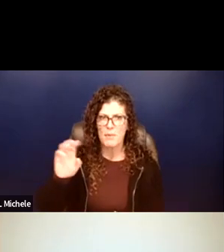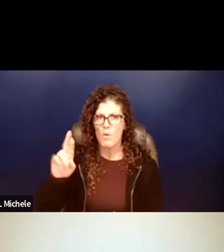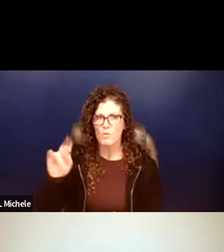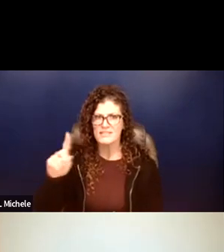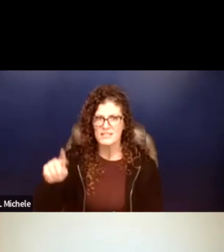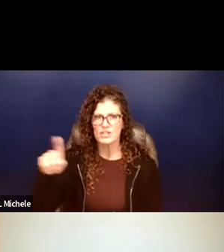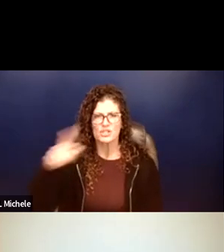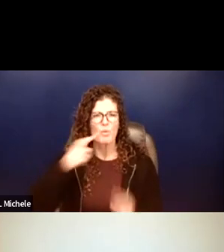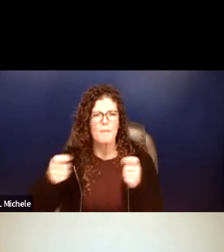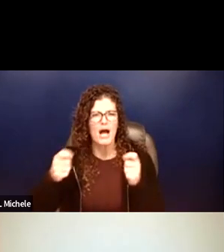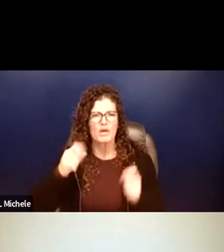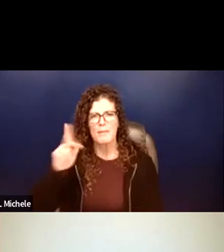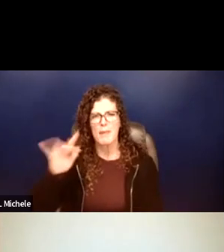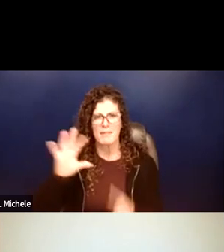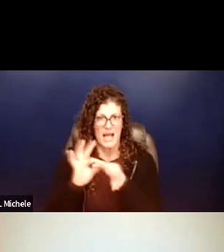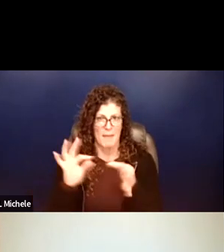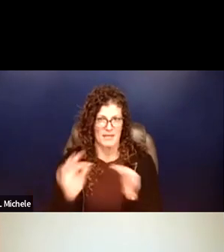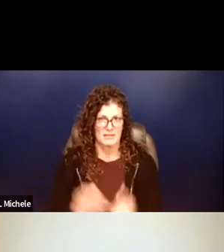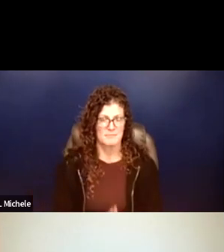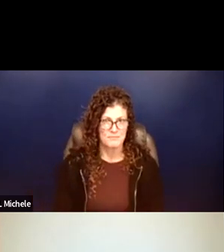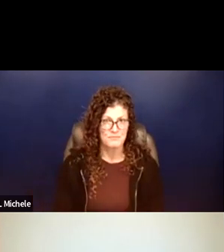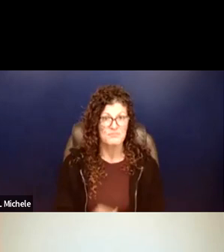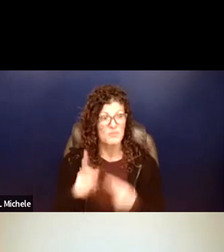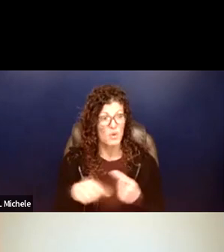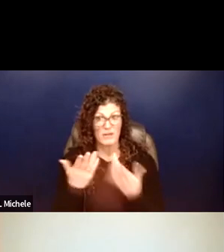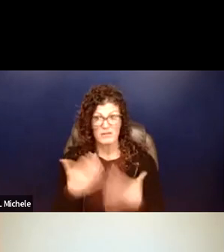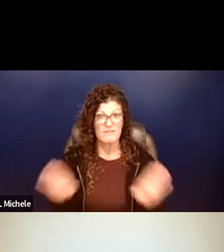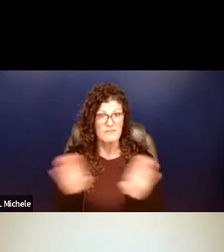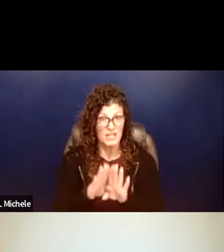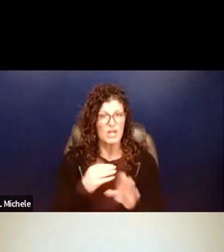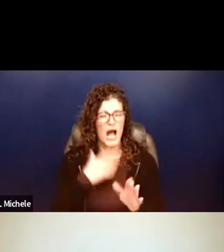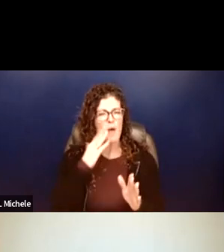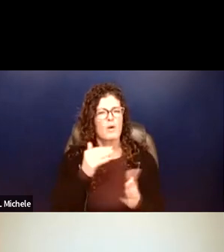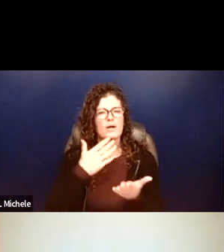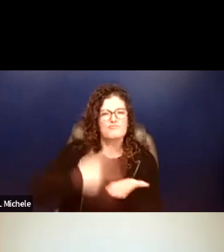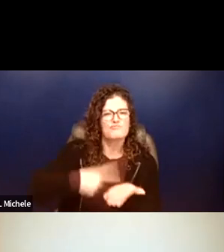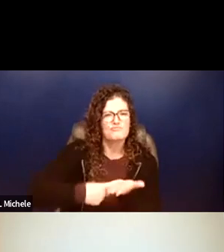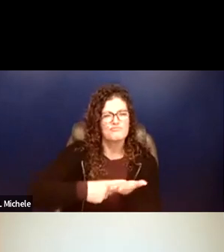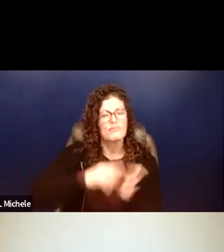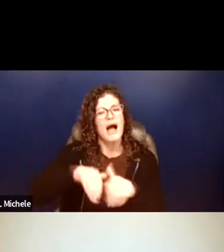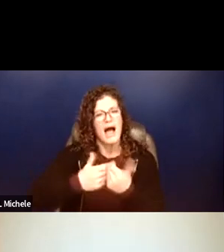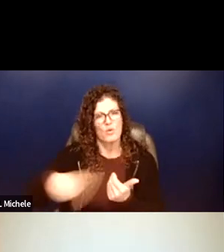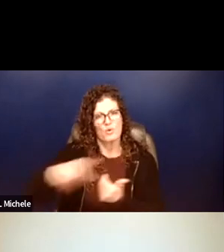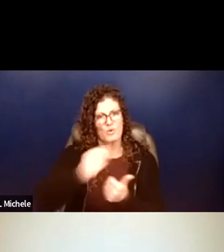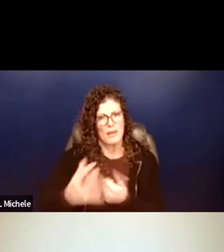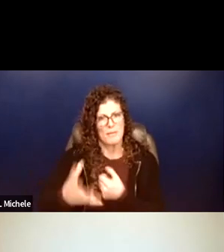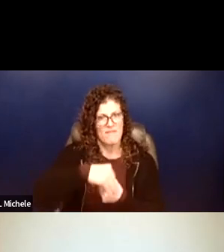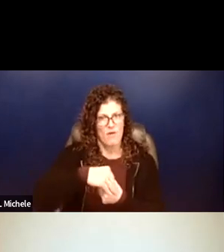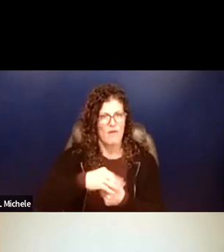comment process. When public comment is complete, we'll wrap up with some reminders about additional ways for the public to be involved.